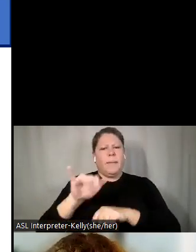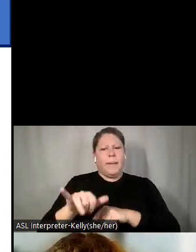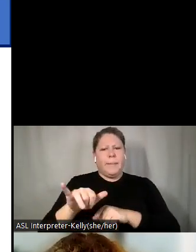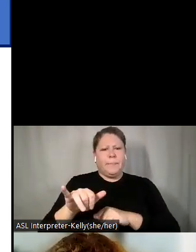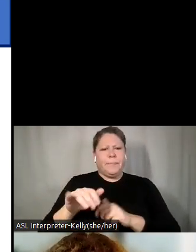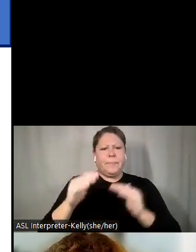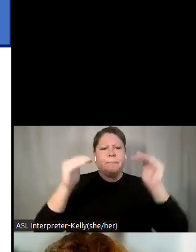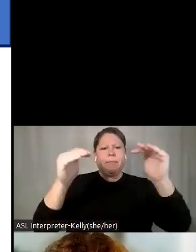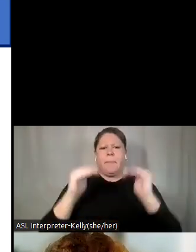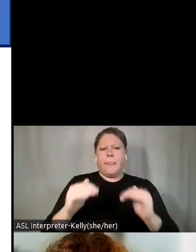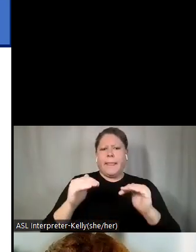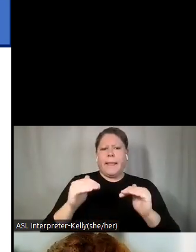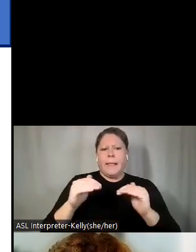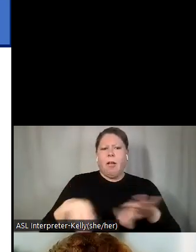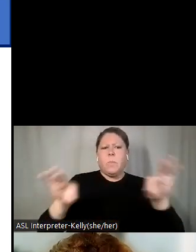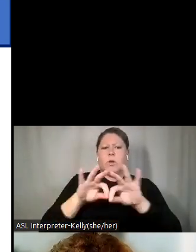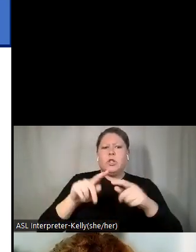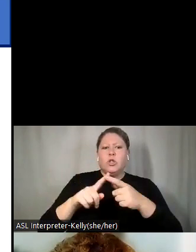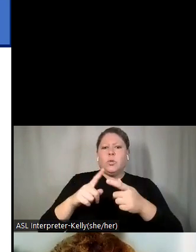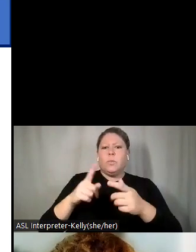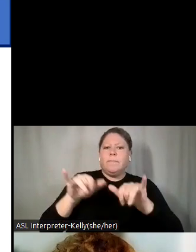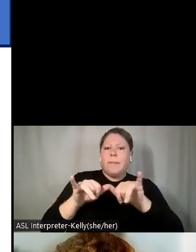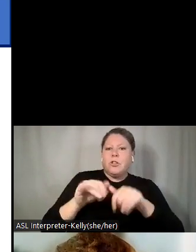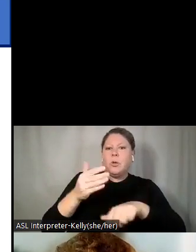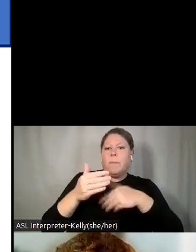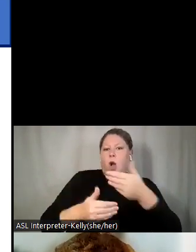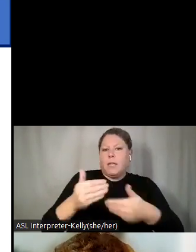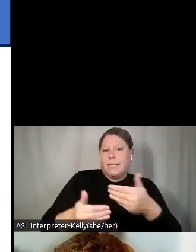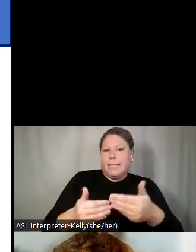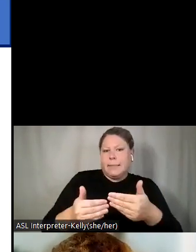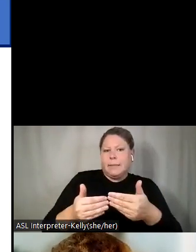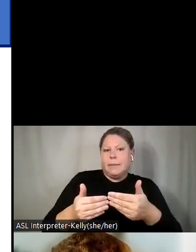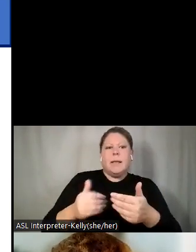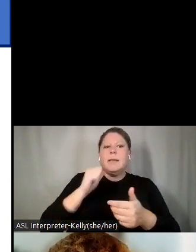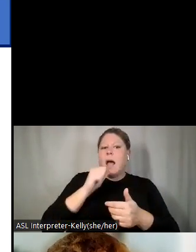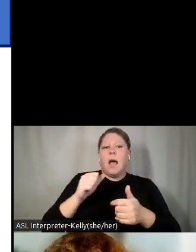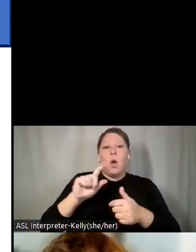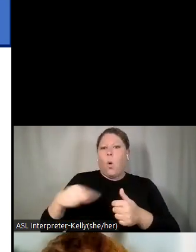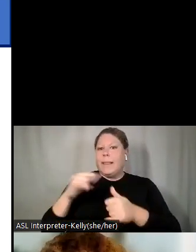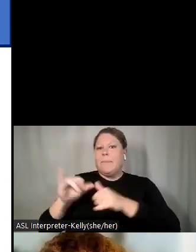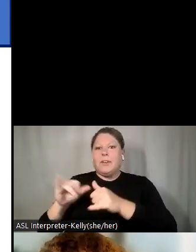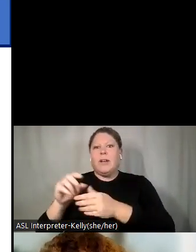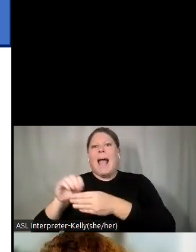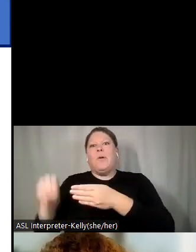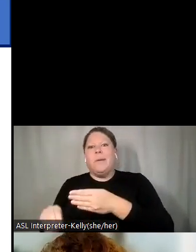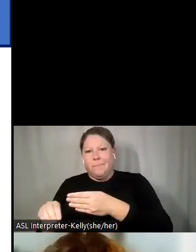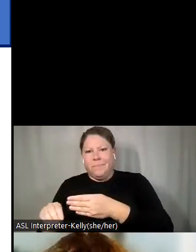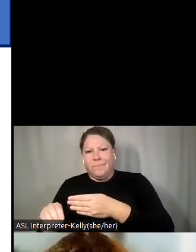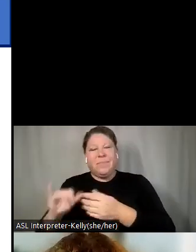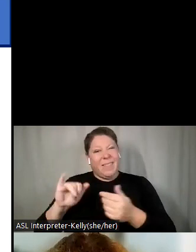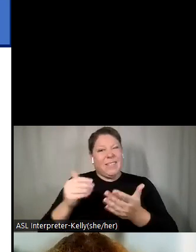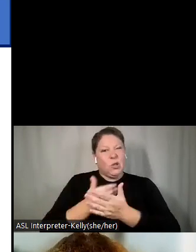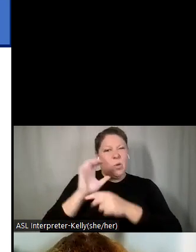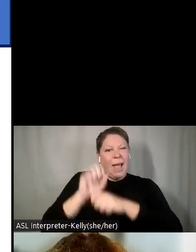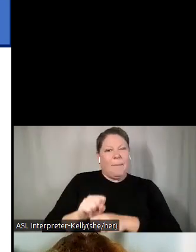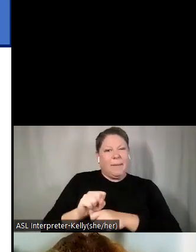Jonathan mentioned, the importance of measuring process, not just outcomes, which is a new habit that we're trying to build, and then how important it is to have comprehensive